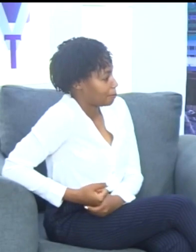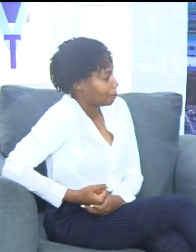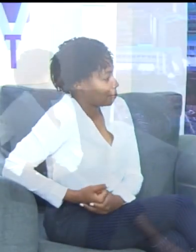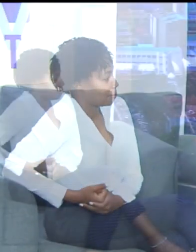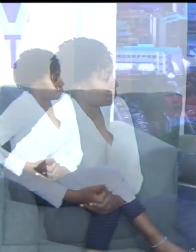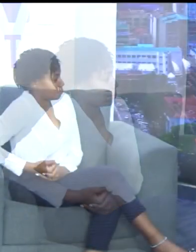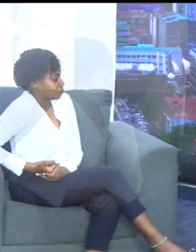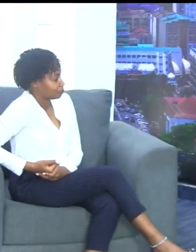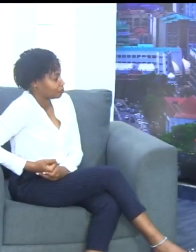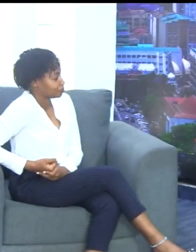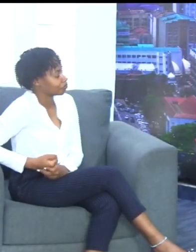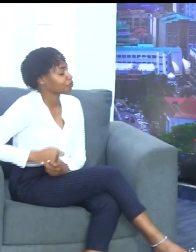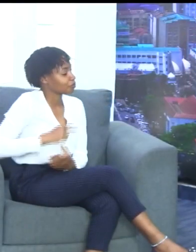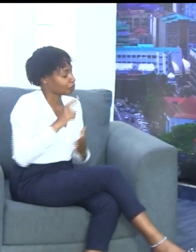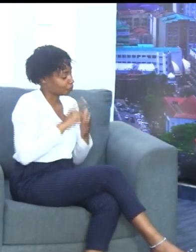Come again?